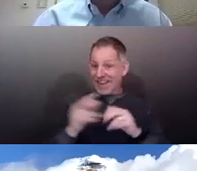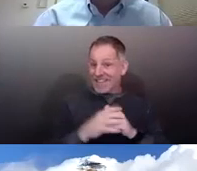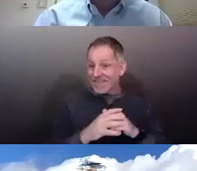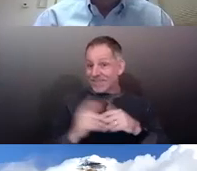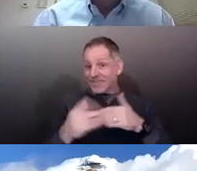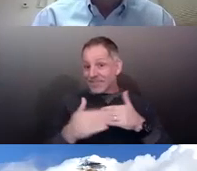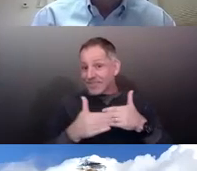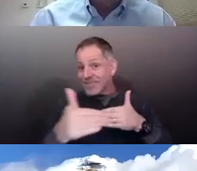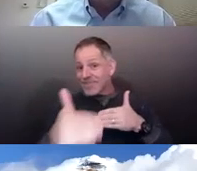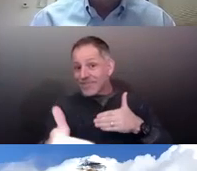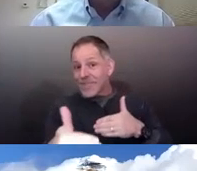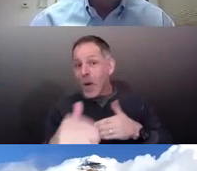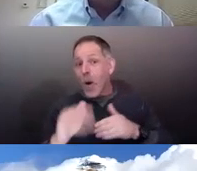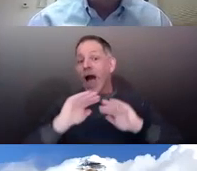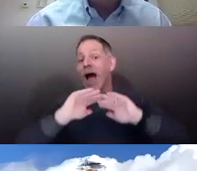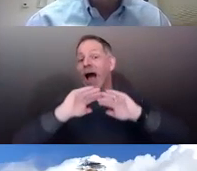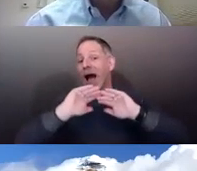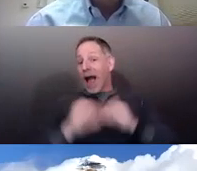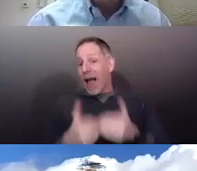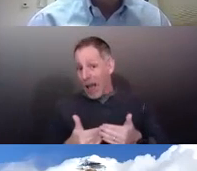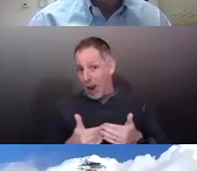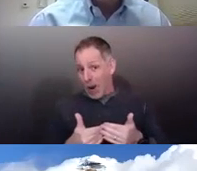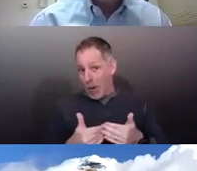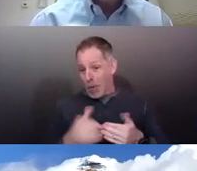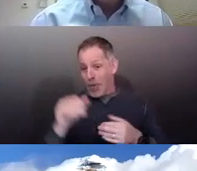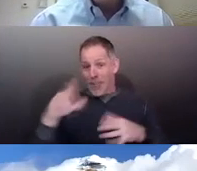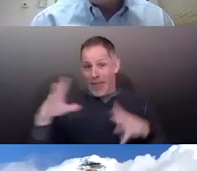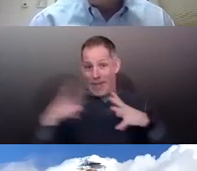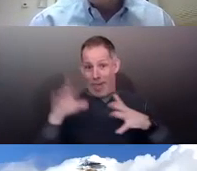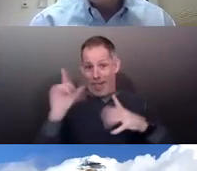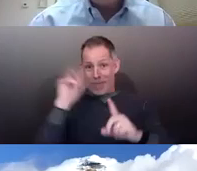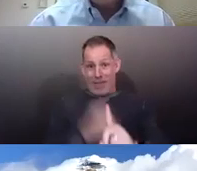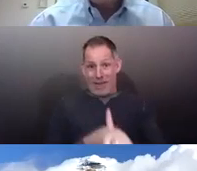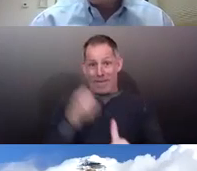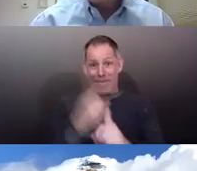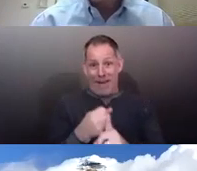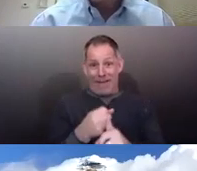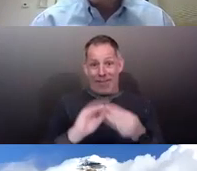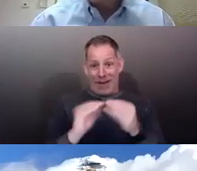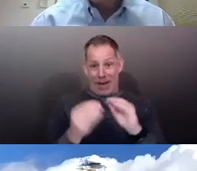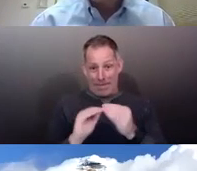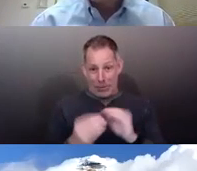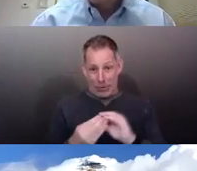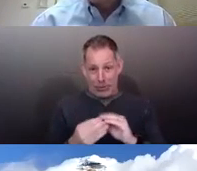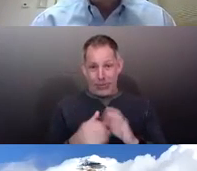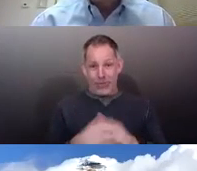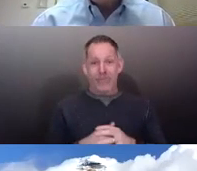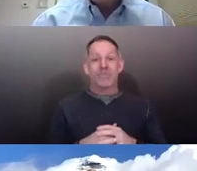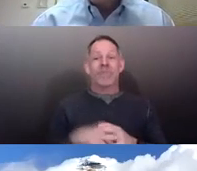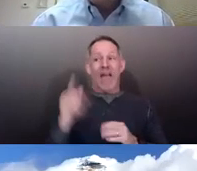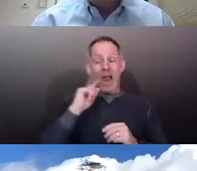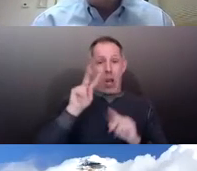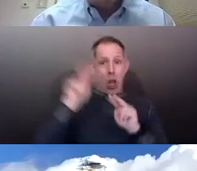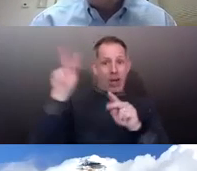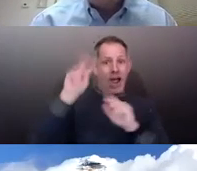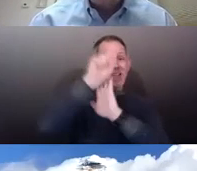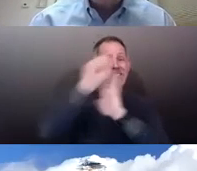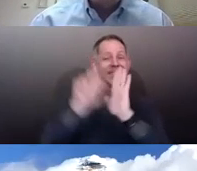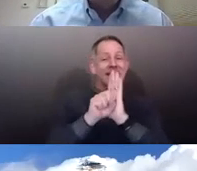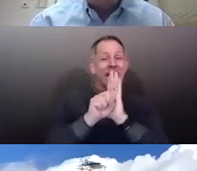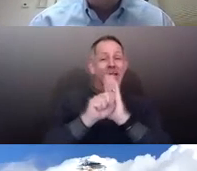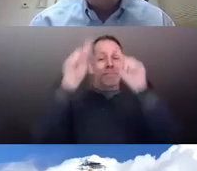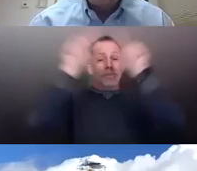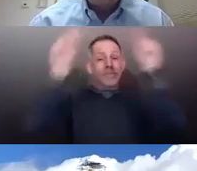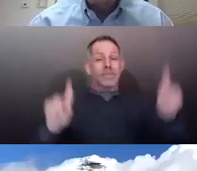meantime, you can get those off of the state's coronavirus website. And I really do encourage folks to, keep it